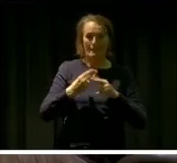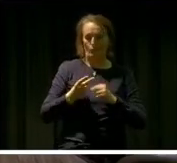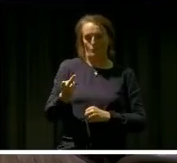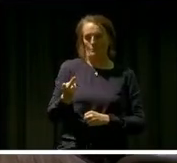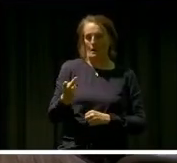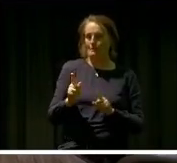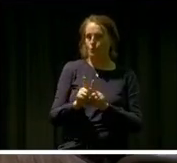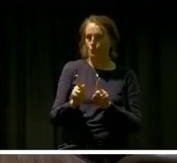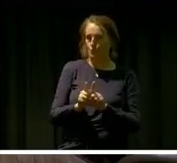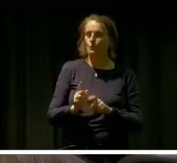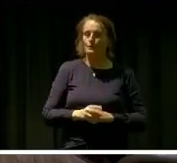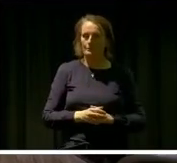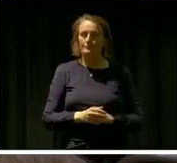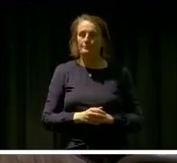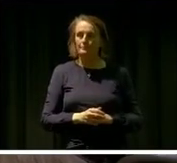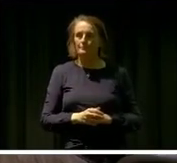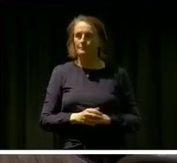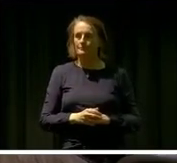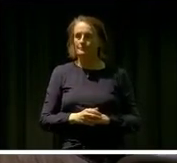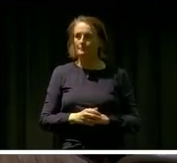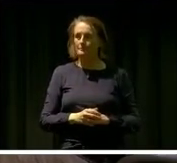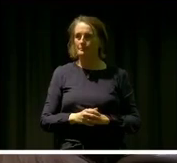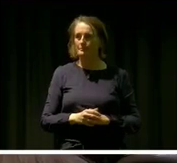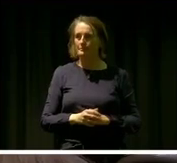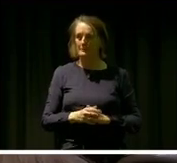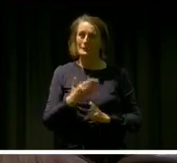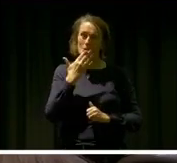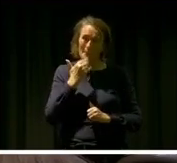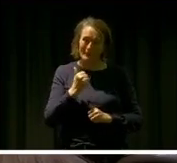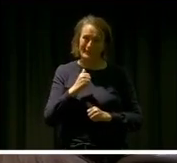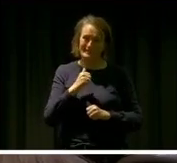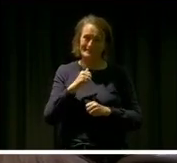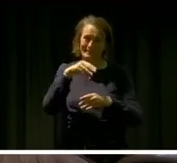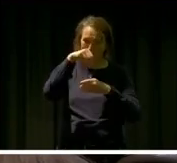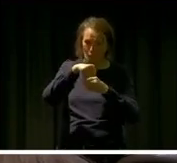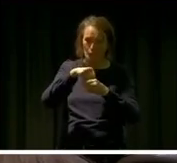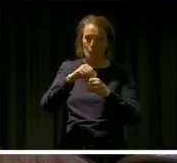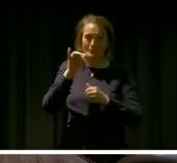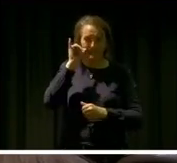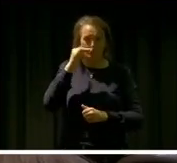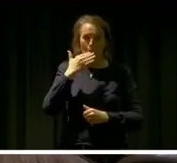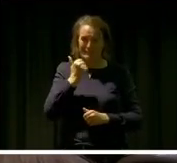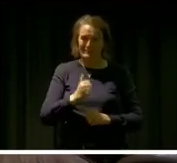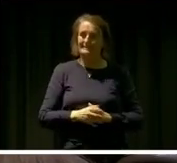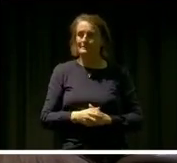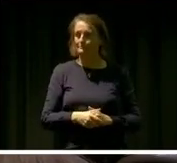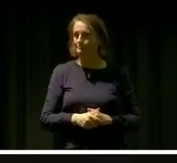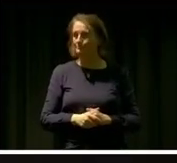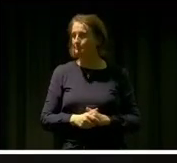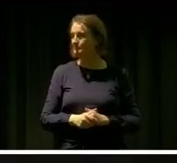diabetes. Thank you so much. Please include dental. Thank you. Thank you for that.